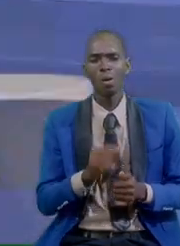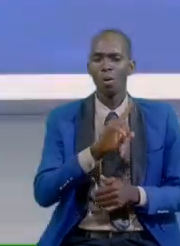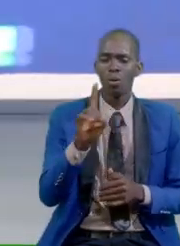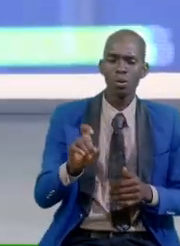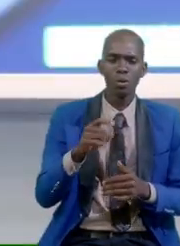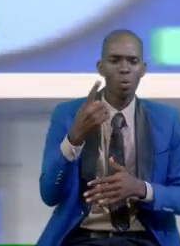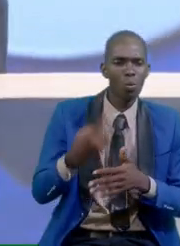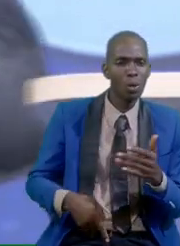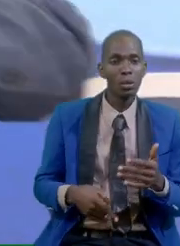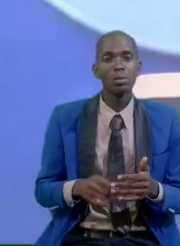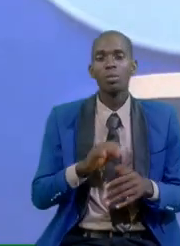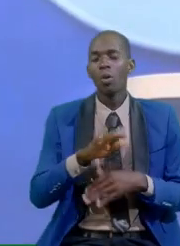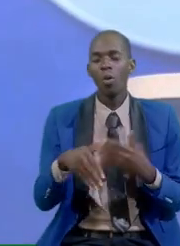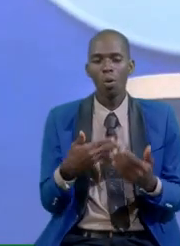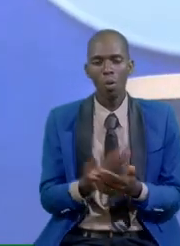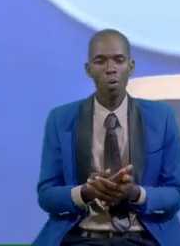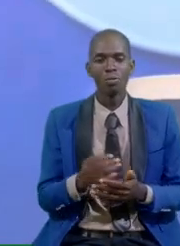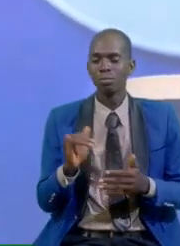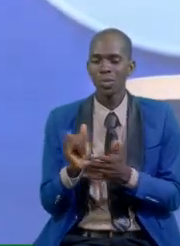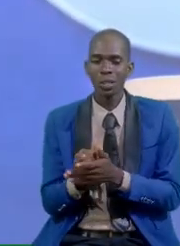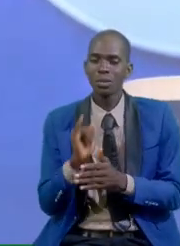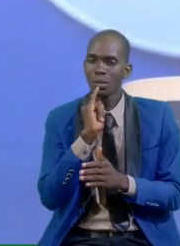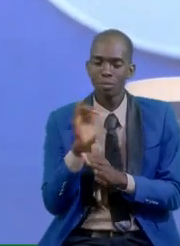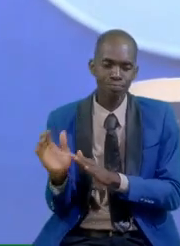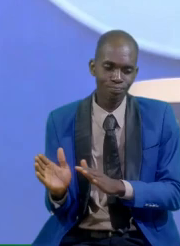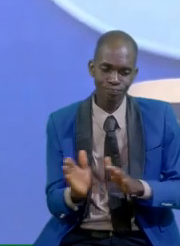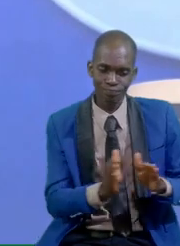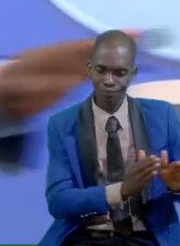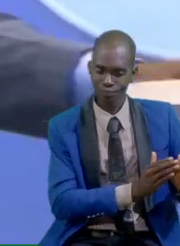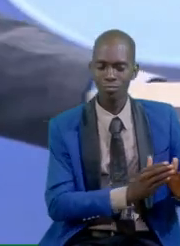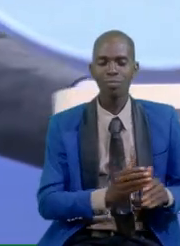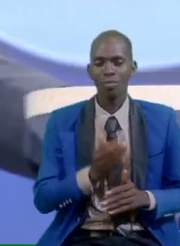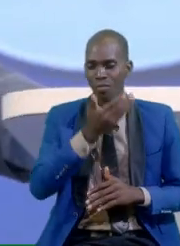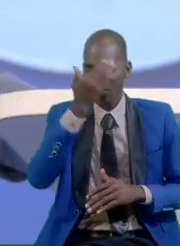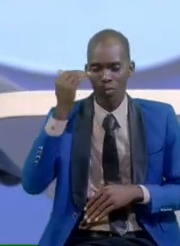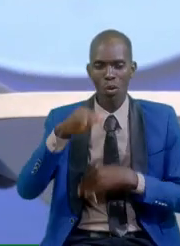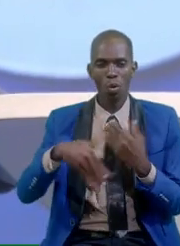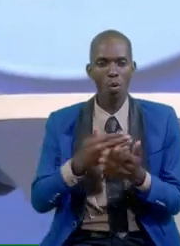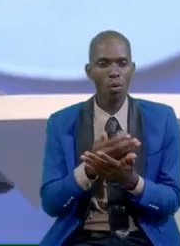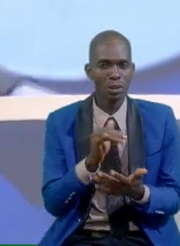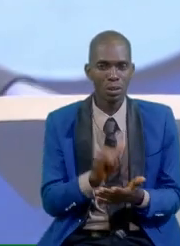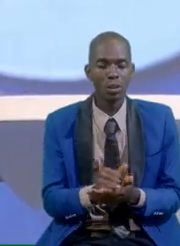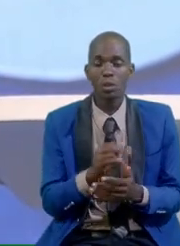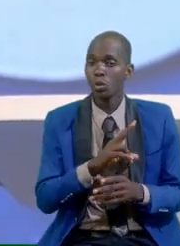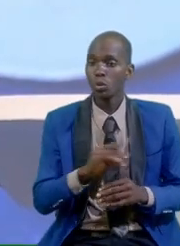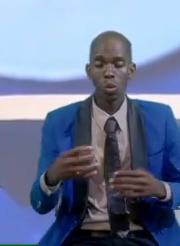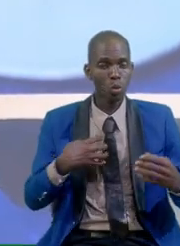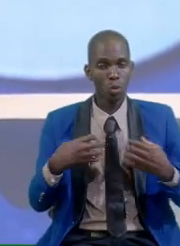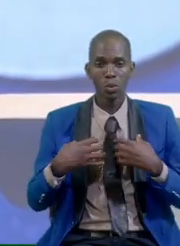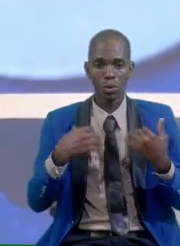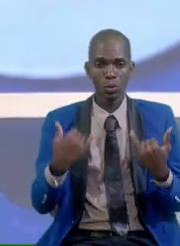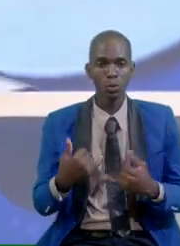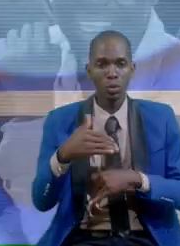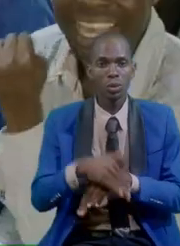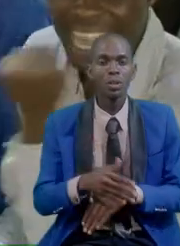and look at what I have now, all that. Let's stop all that, push all that aside. No complaint tonight. There will